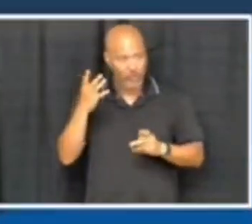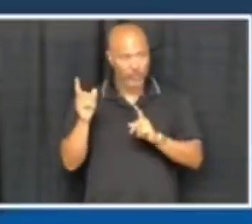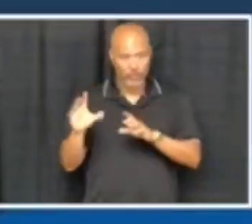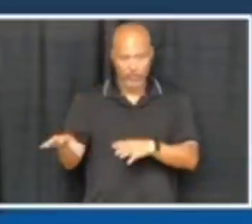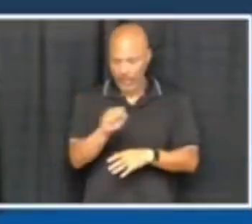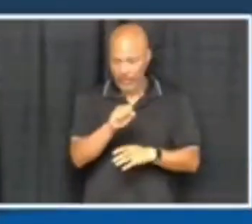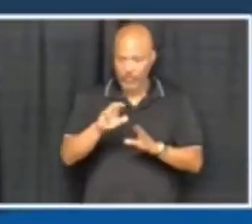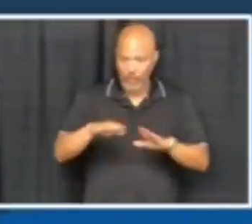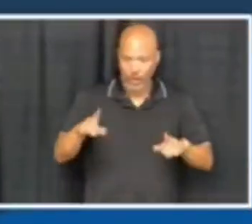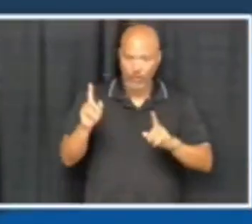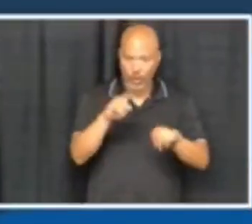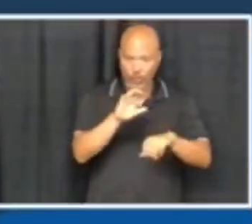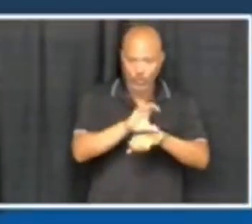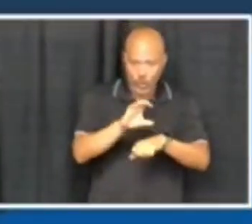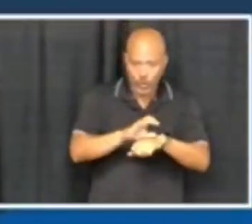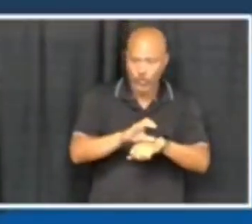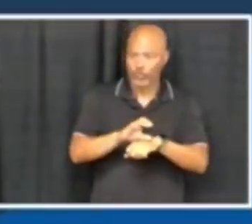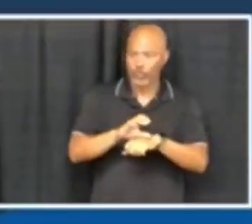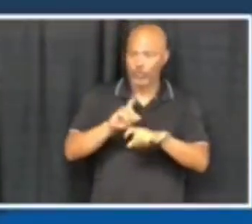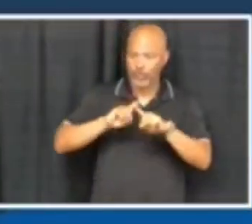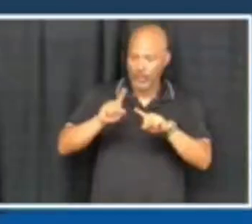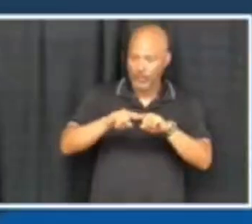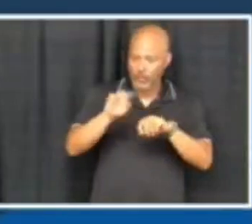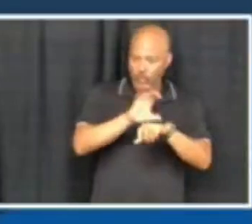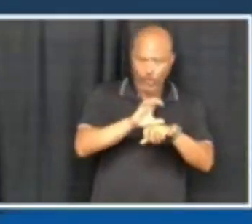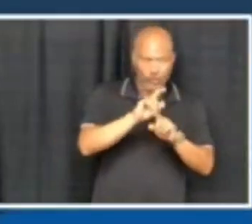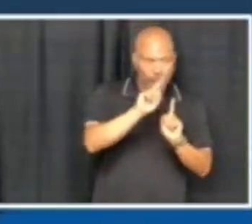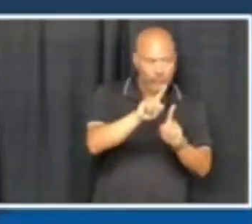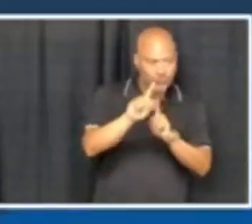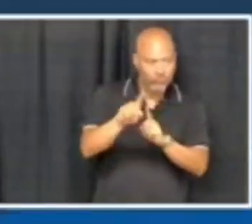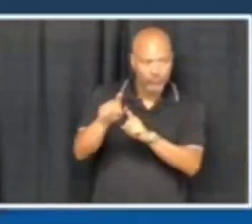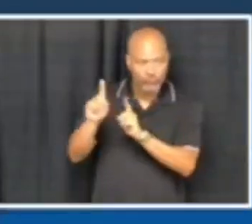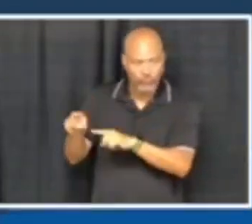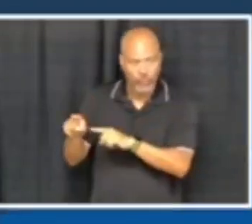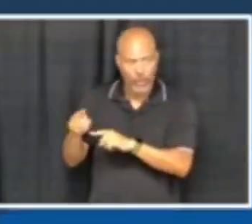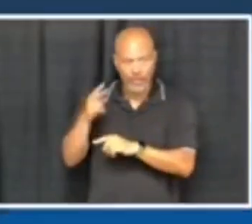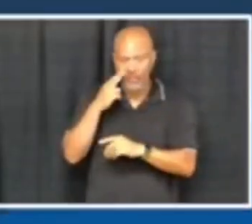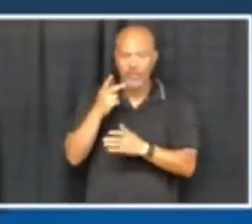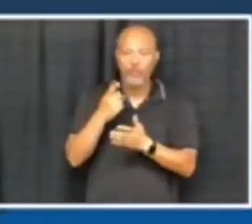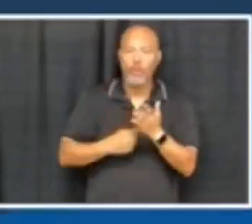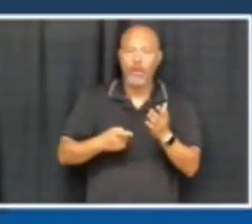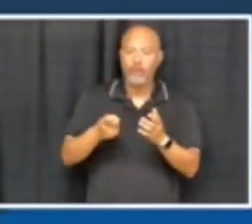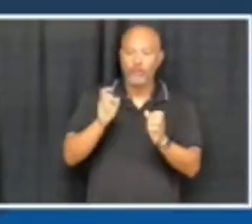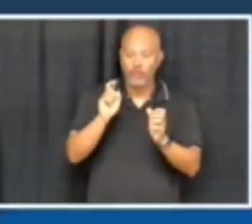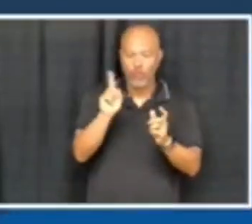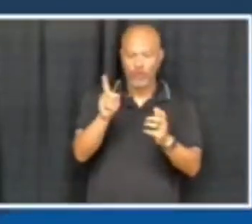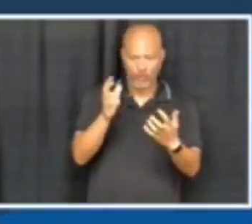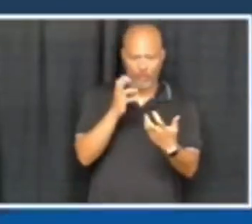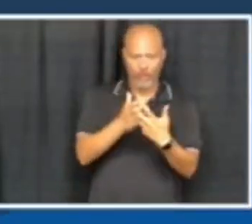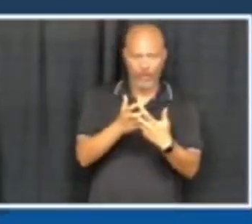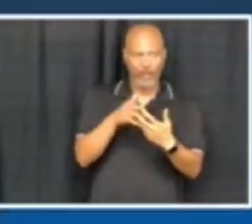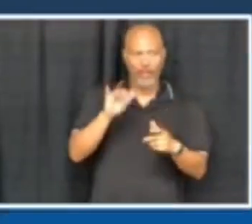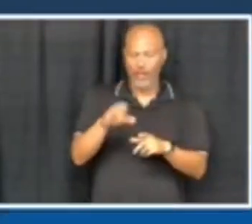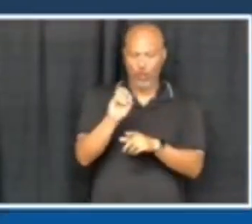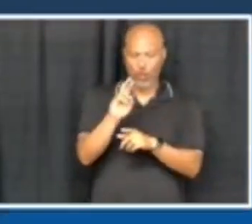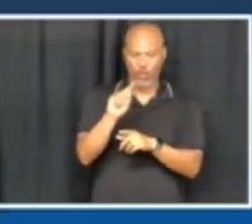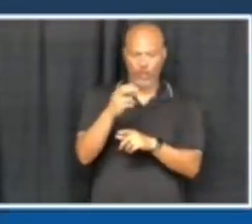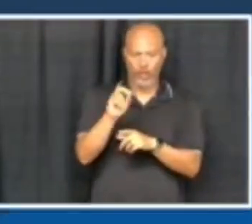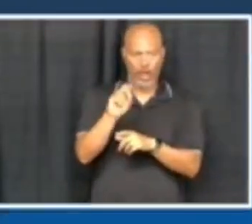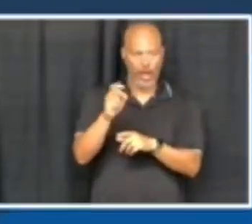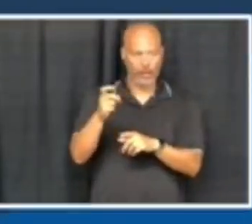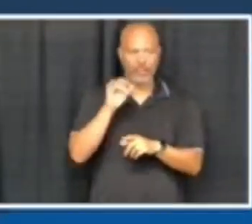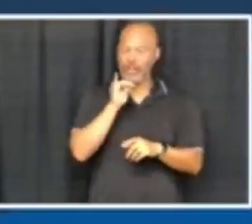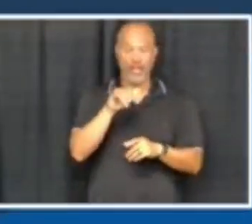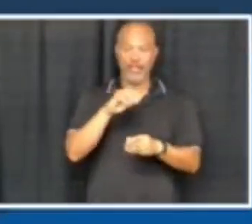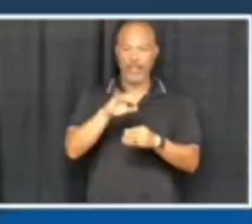your child and just go around to different churches and see what you can fit. That's an Orthodox church. I'm not really exactly sure.